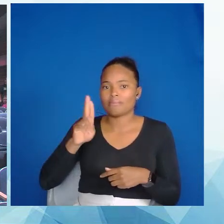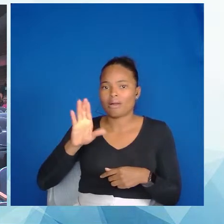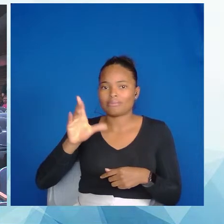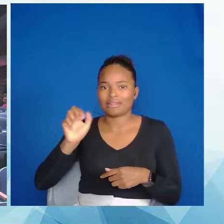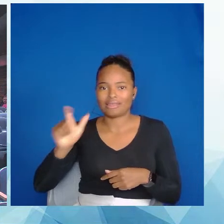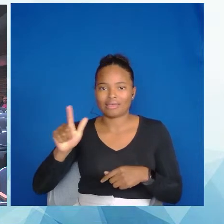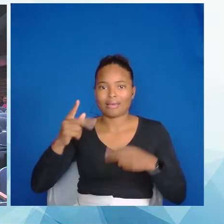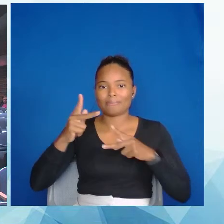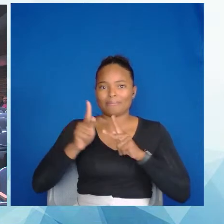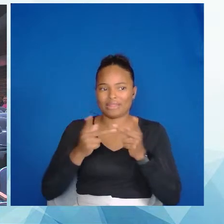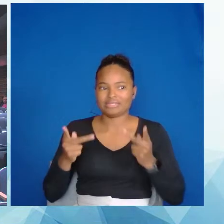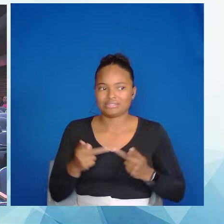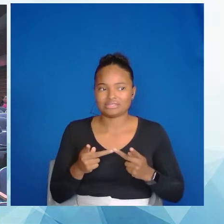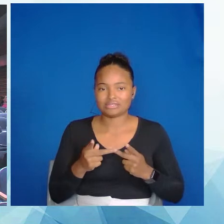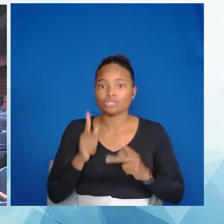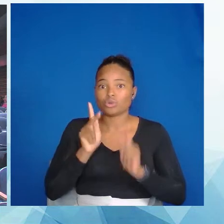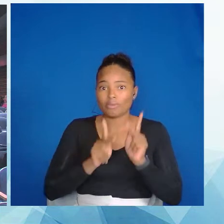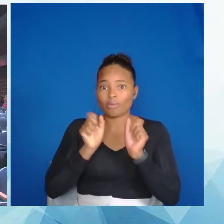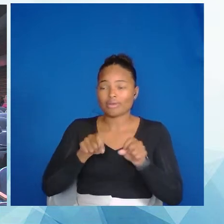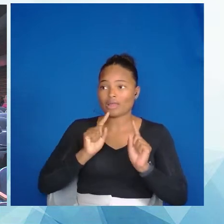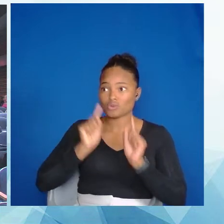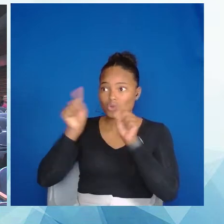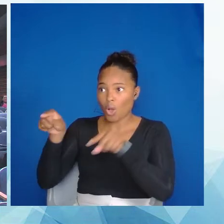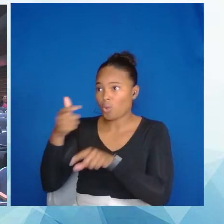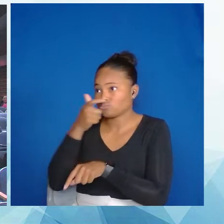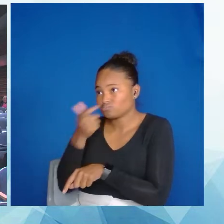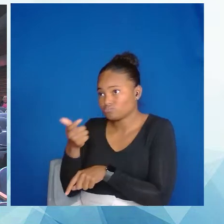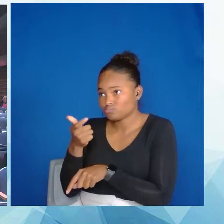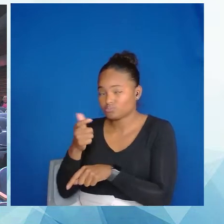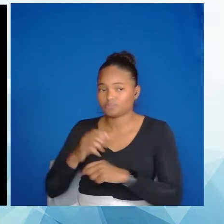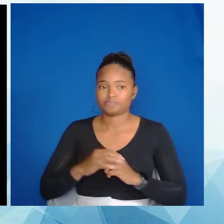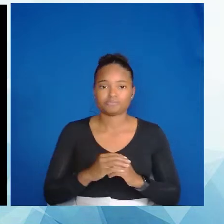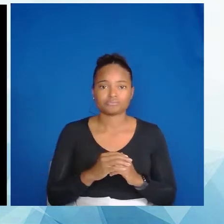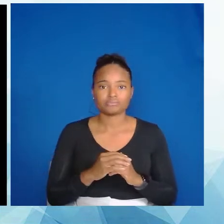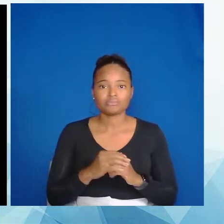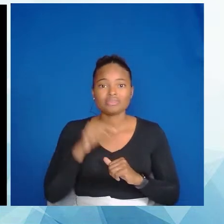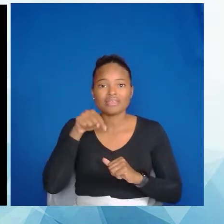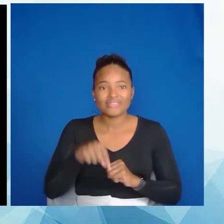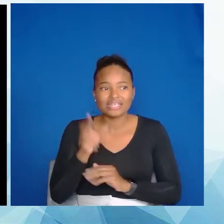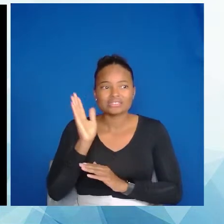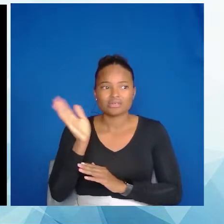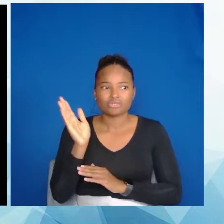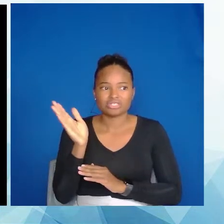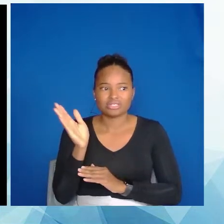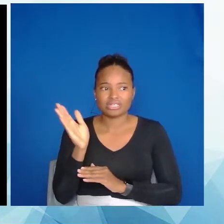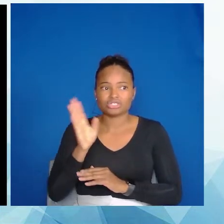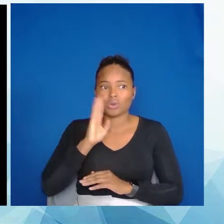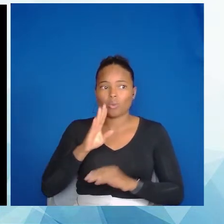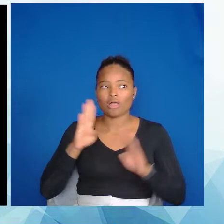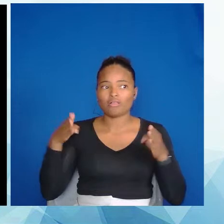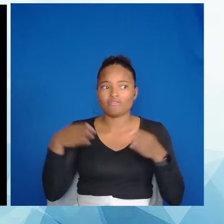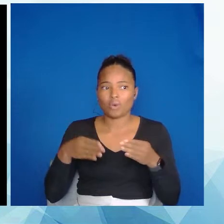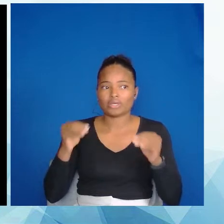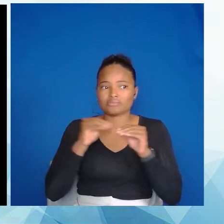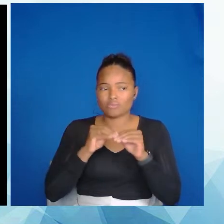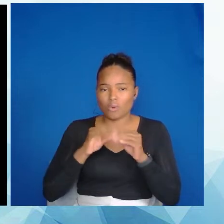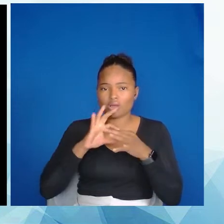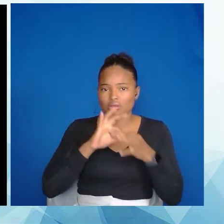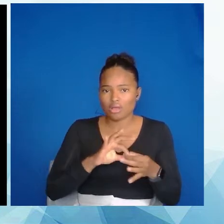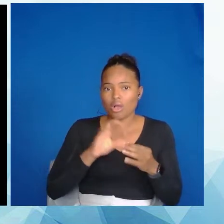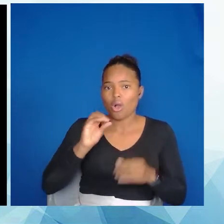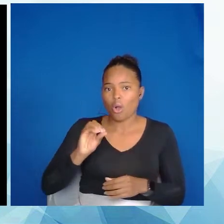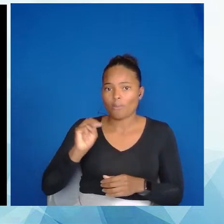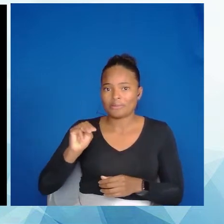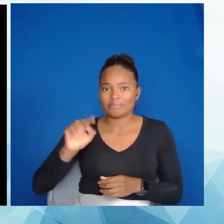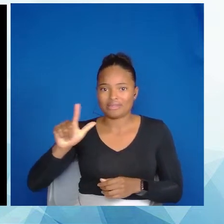the physical posting. This presentation will actually focus more on the open meeting law as it pertains to